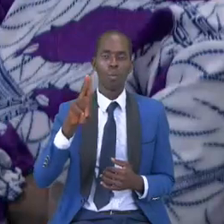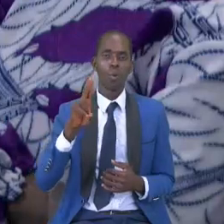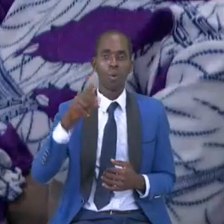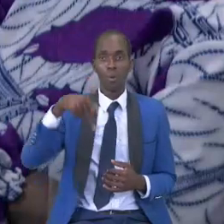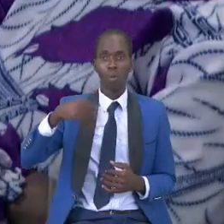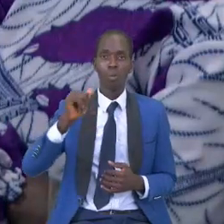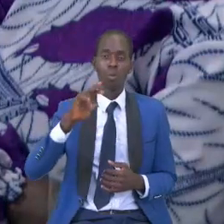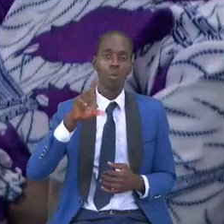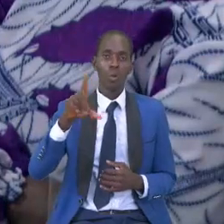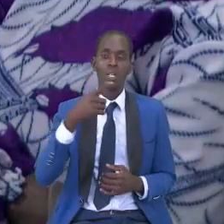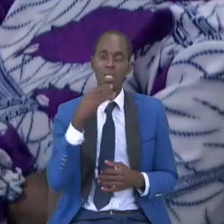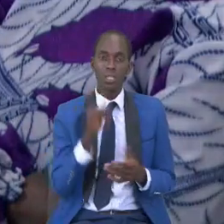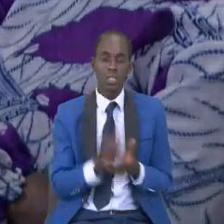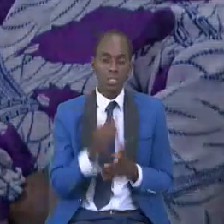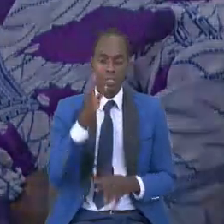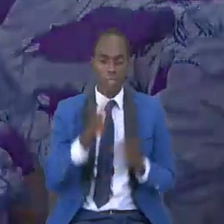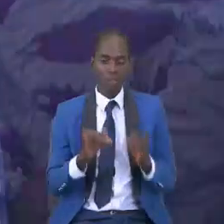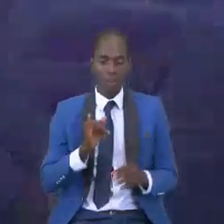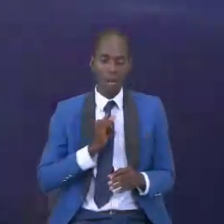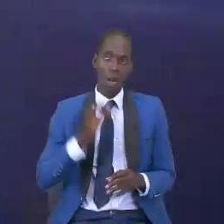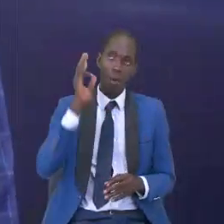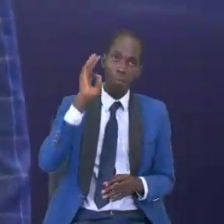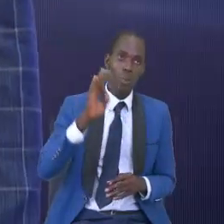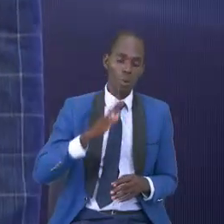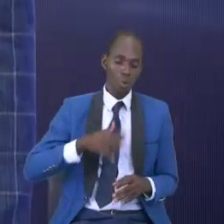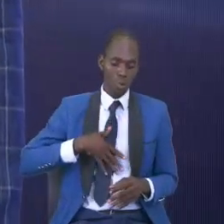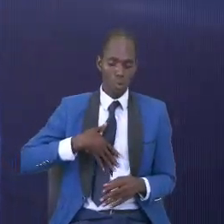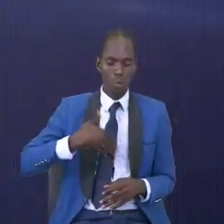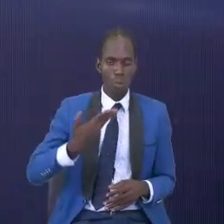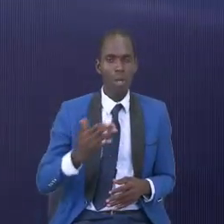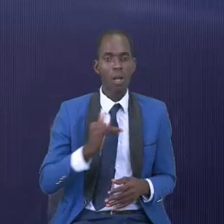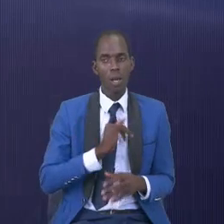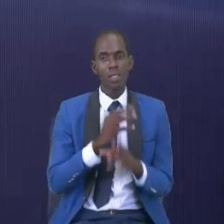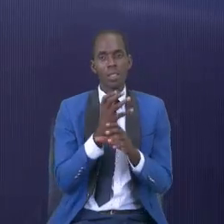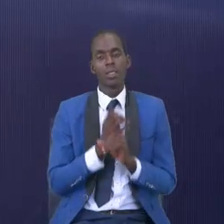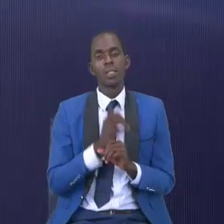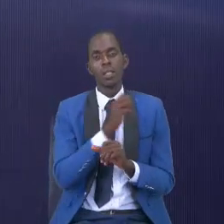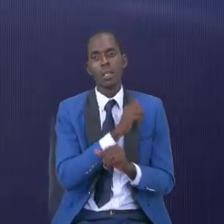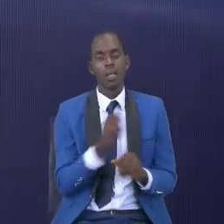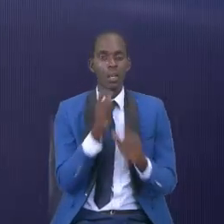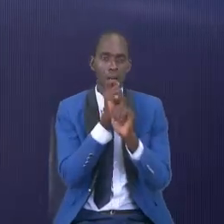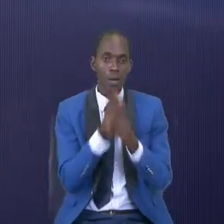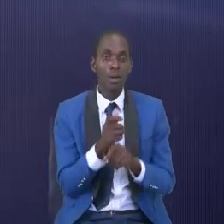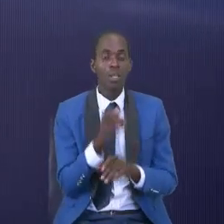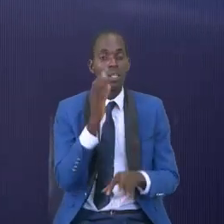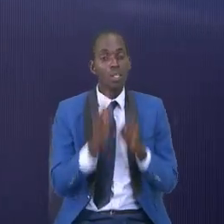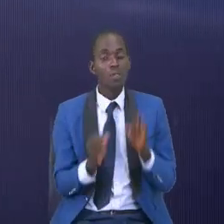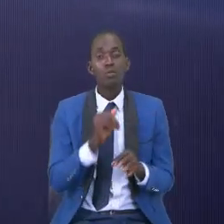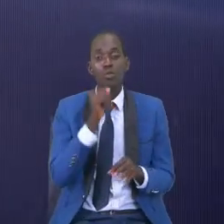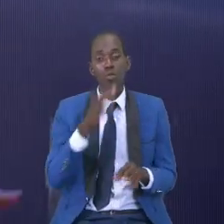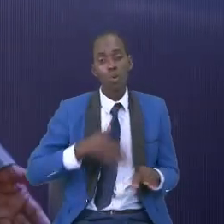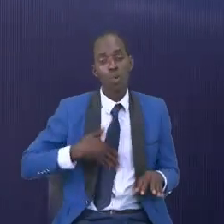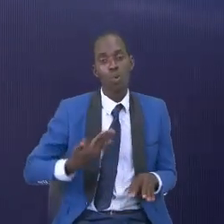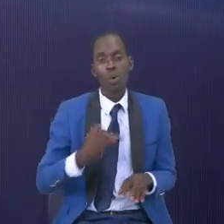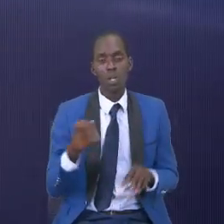a reward. But if unwillingly, like Jonah, Jonah now made them to know the God of the Hebrews,